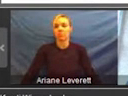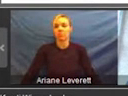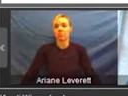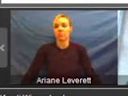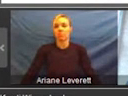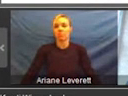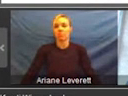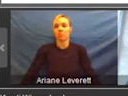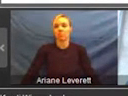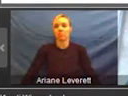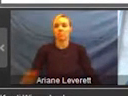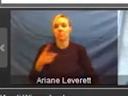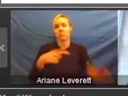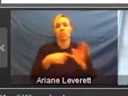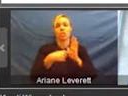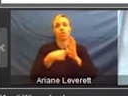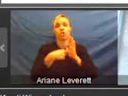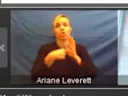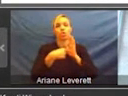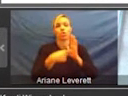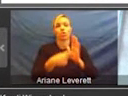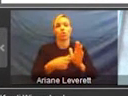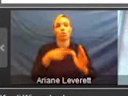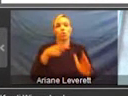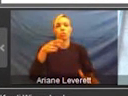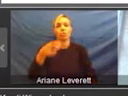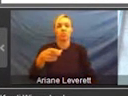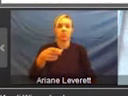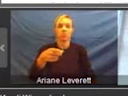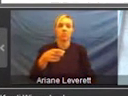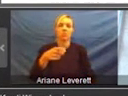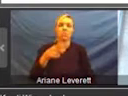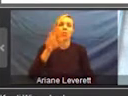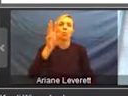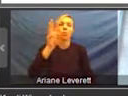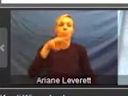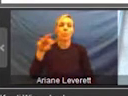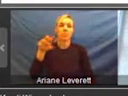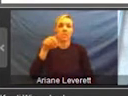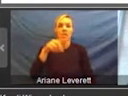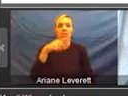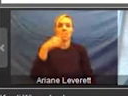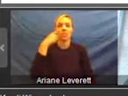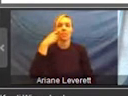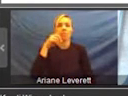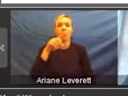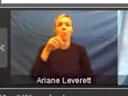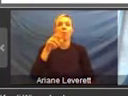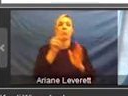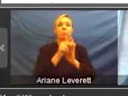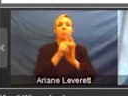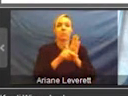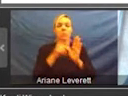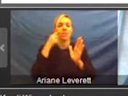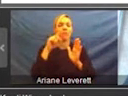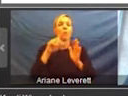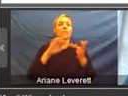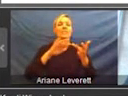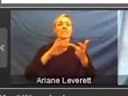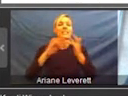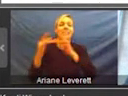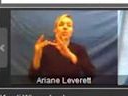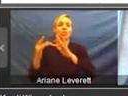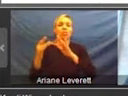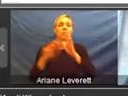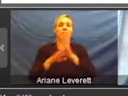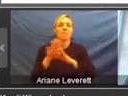Which shows the landing page of the website of the Principles for Digital Development. And when it comes to the use